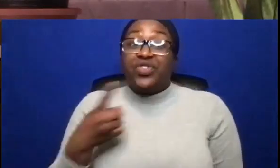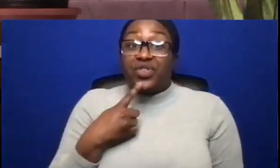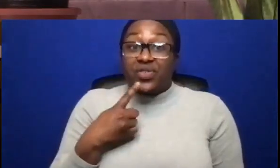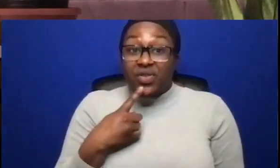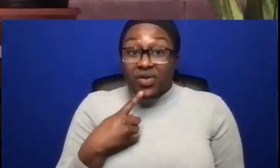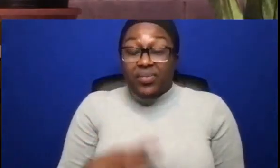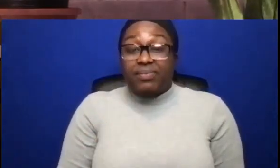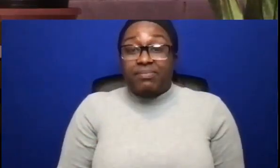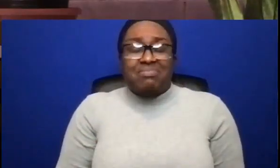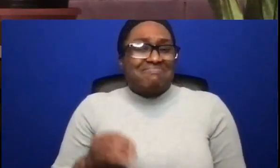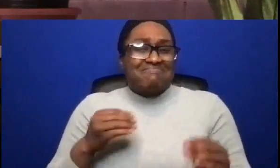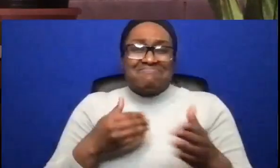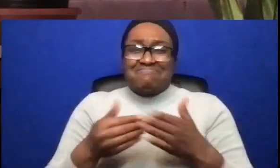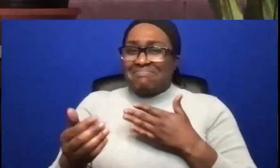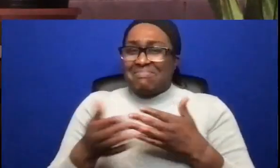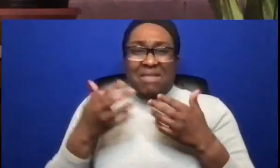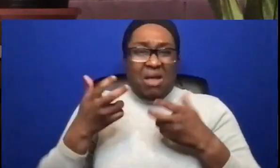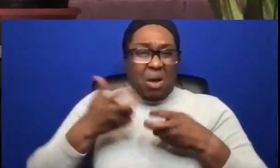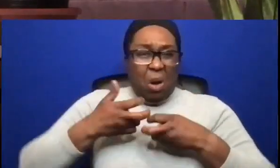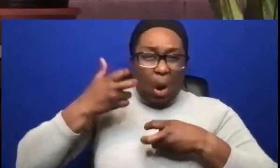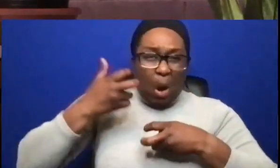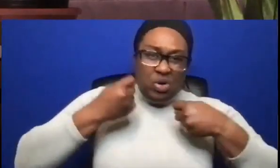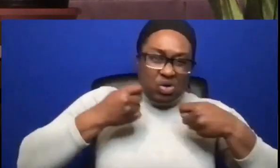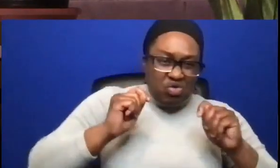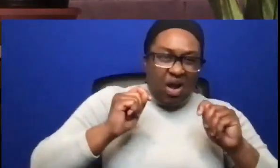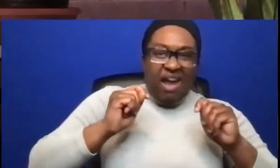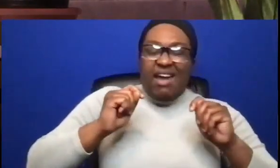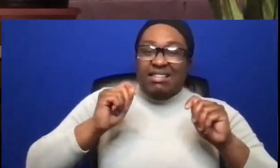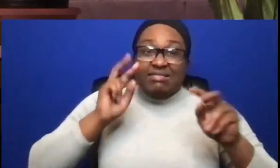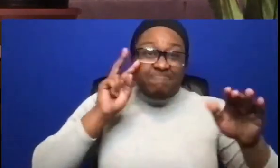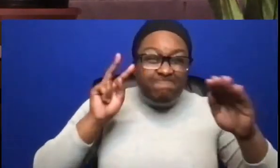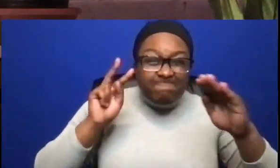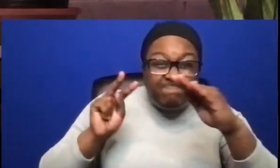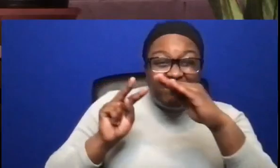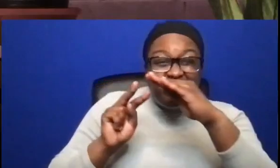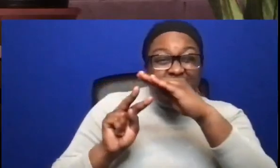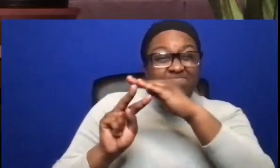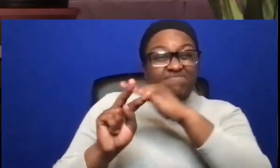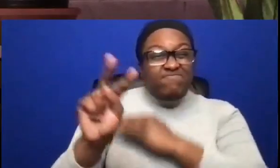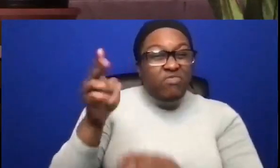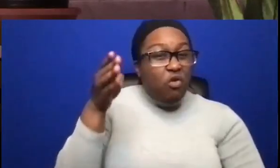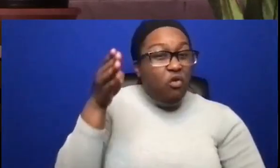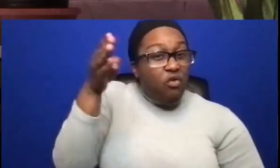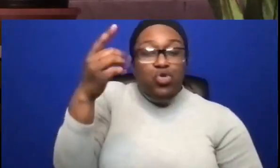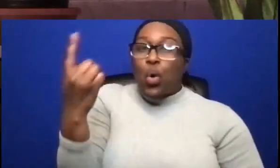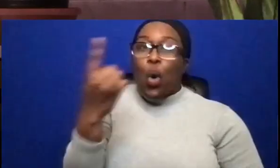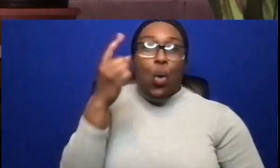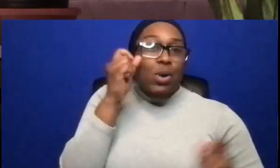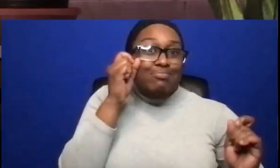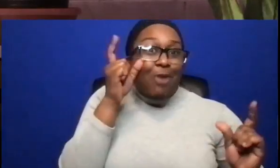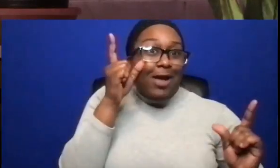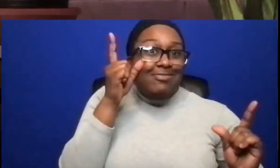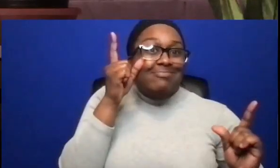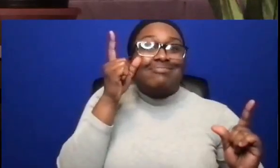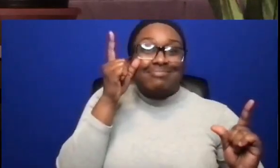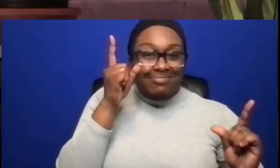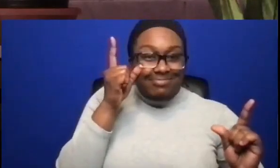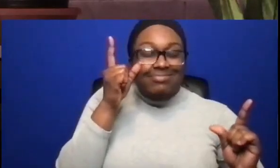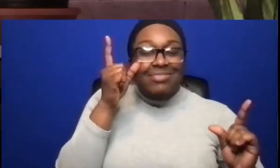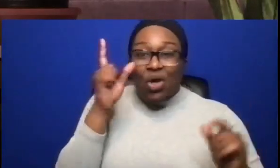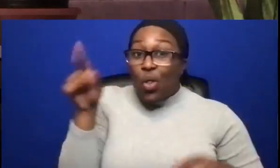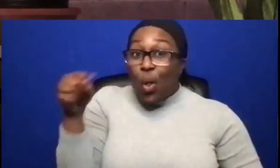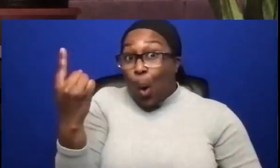"No matter how hard we try to foresee the future, there are always surprises. The only